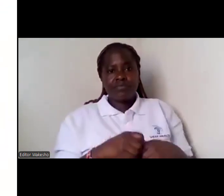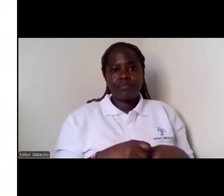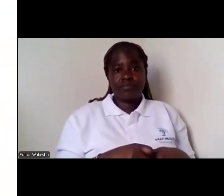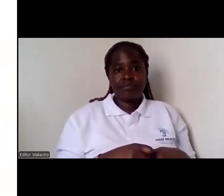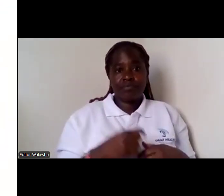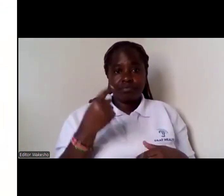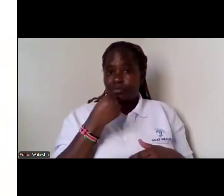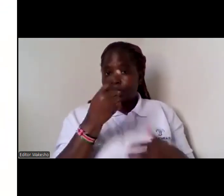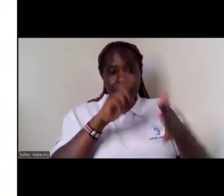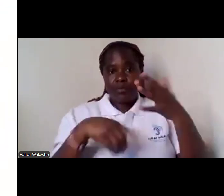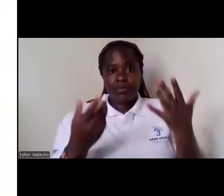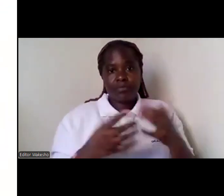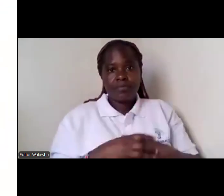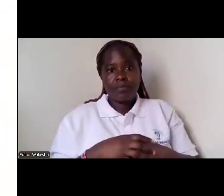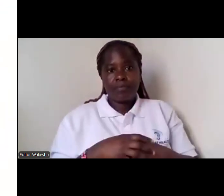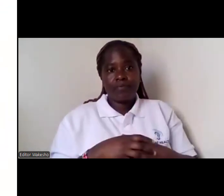that